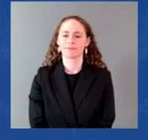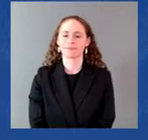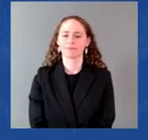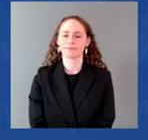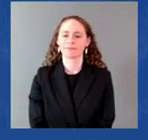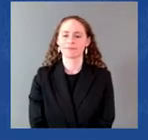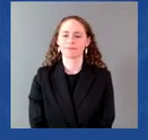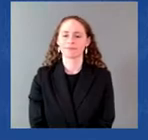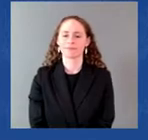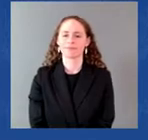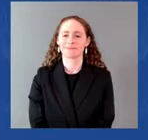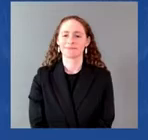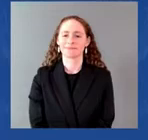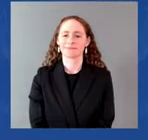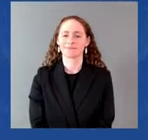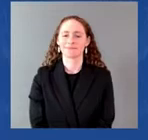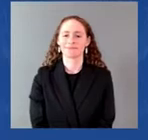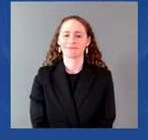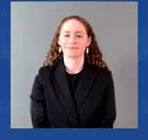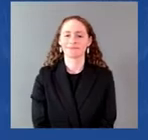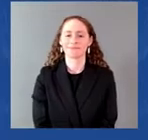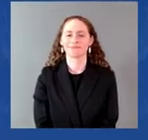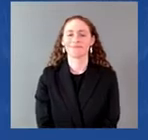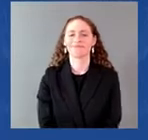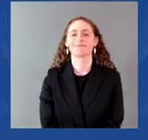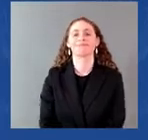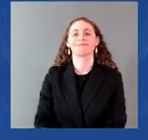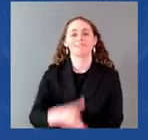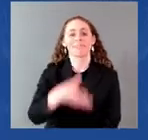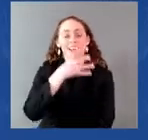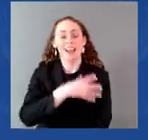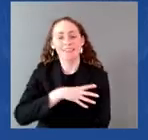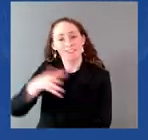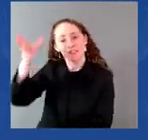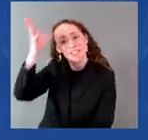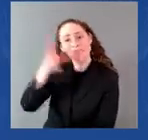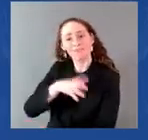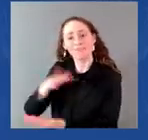Ladies and gentlemen, the President of the United States and Dr. Jill Biden.